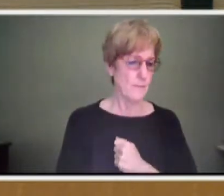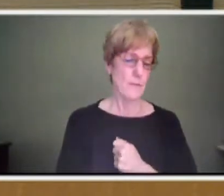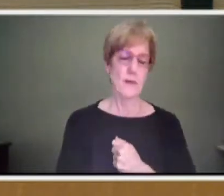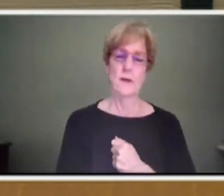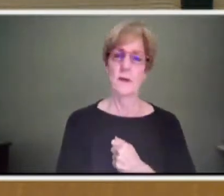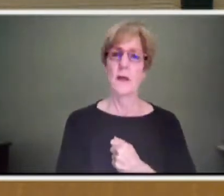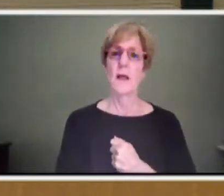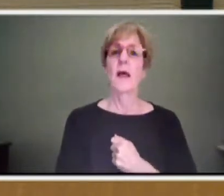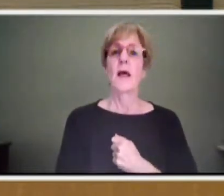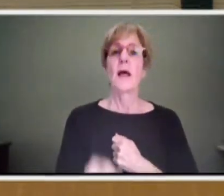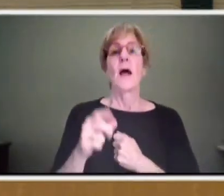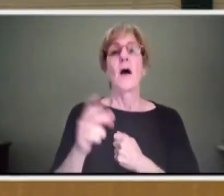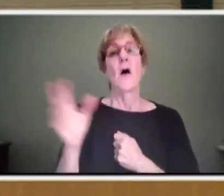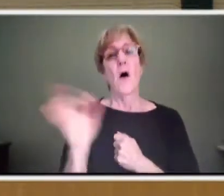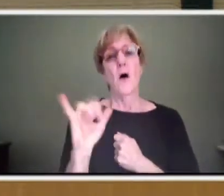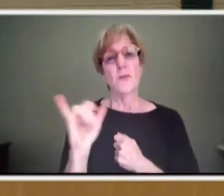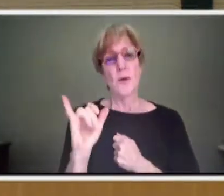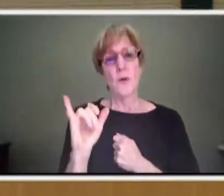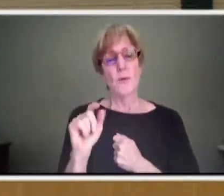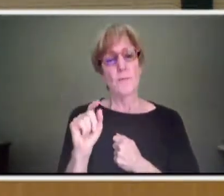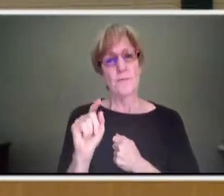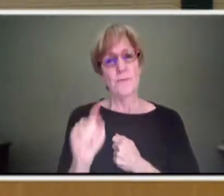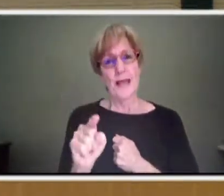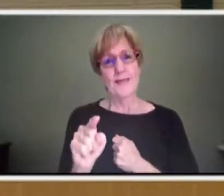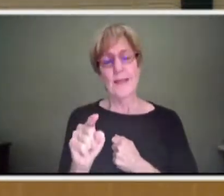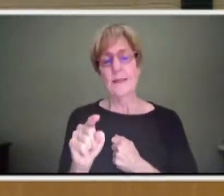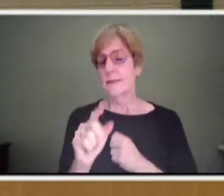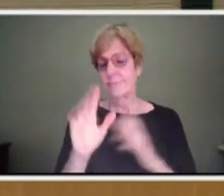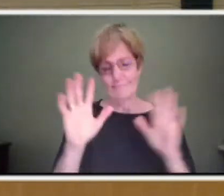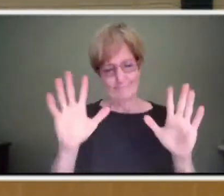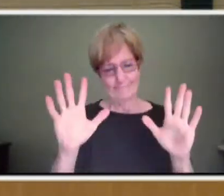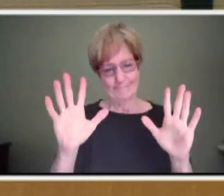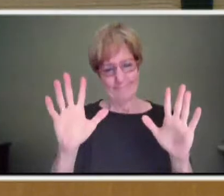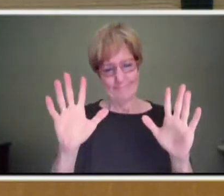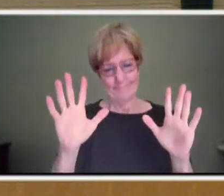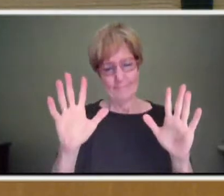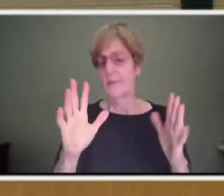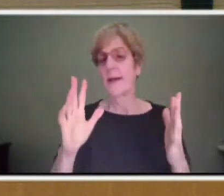This project is a project whose time has come and gone.